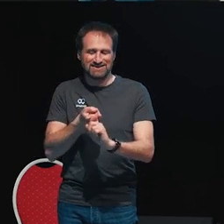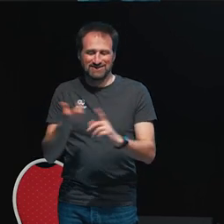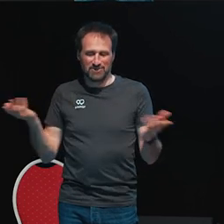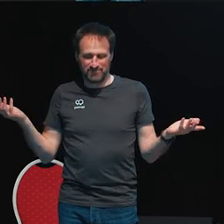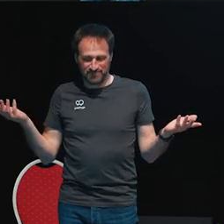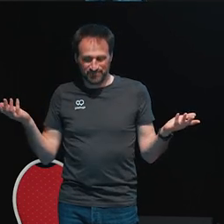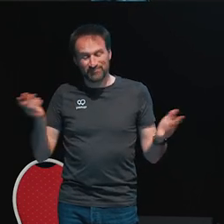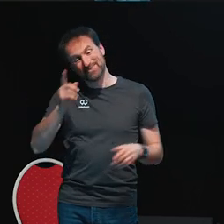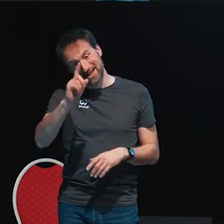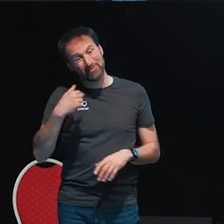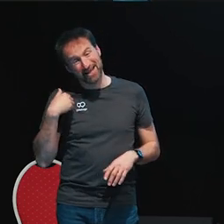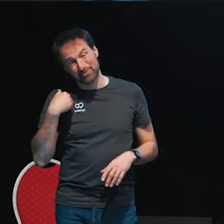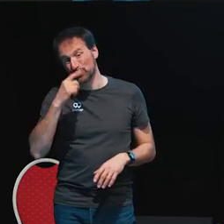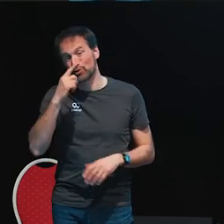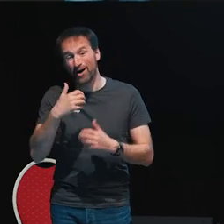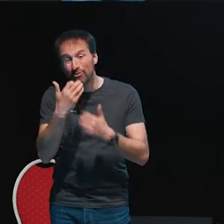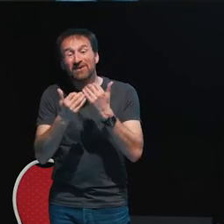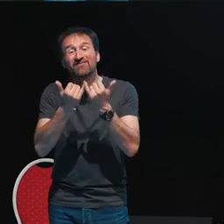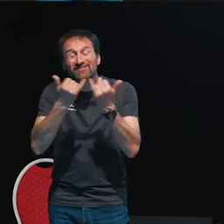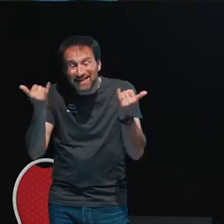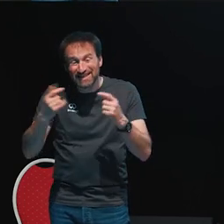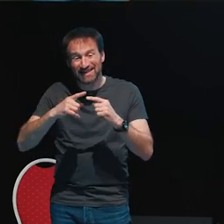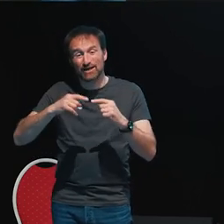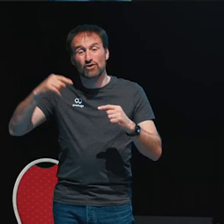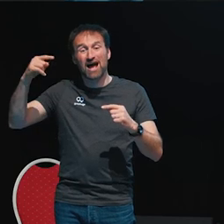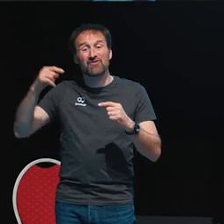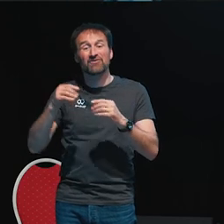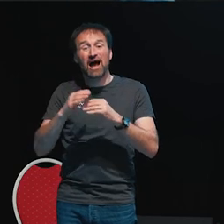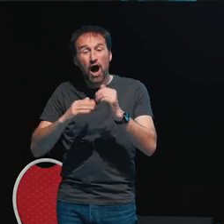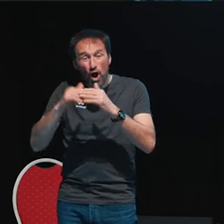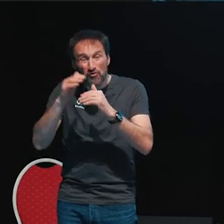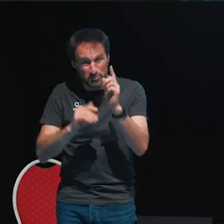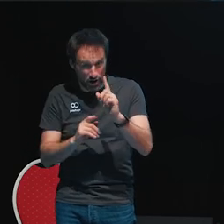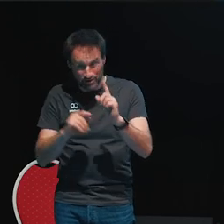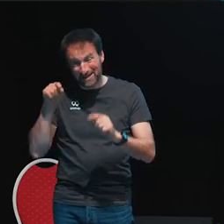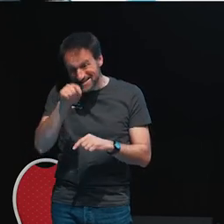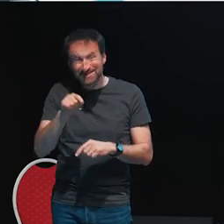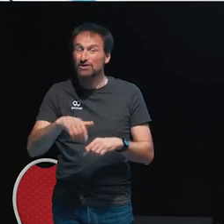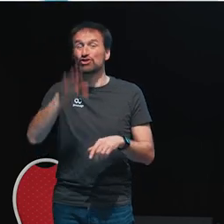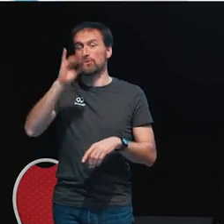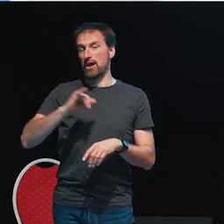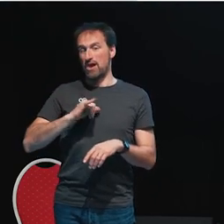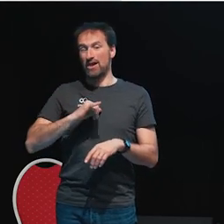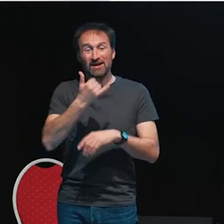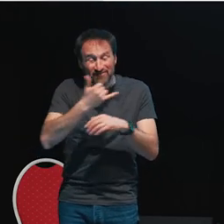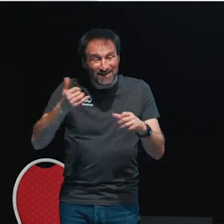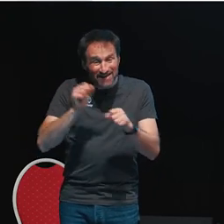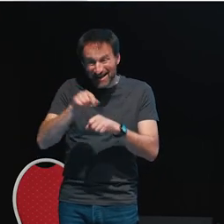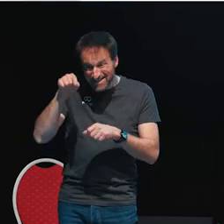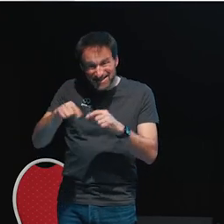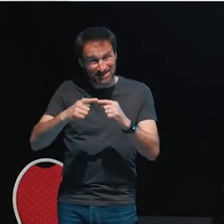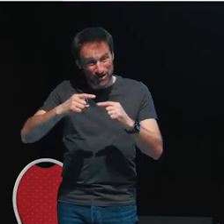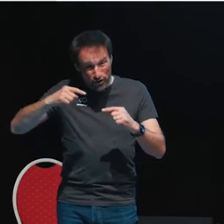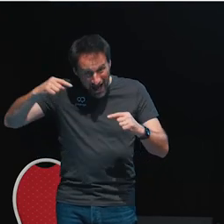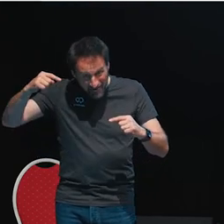But I've just talked about building the graph. I know this one is even more fun. But how does this graph actually turn